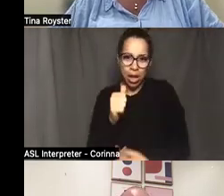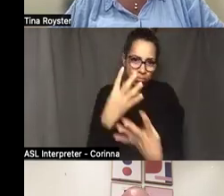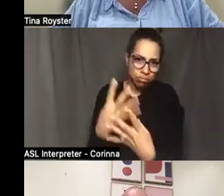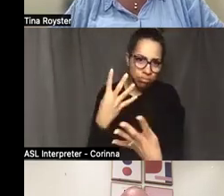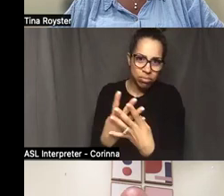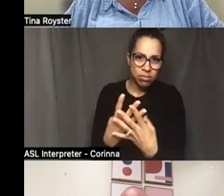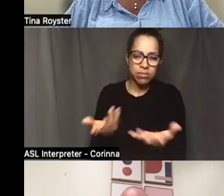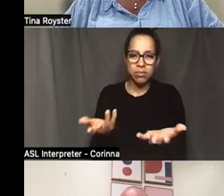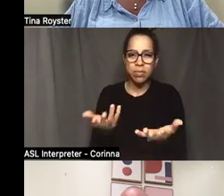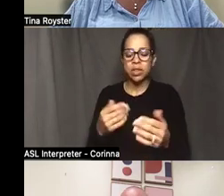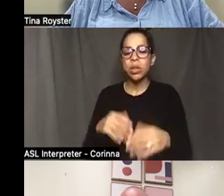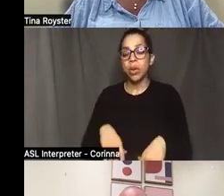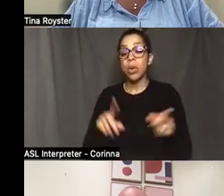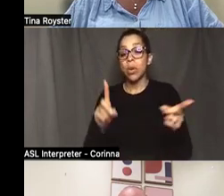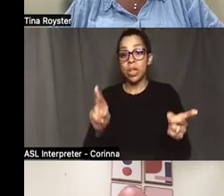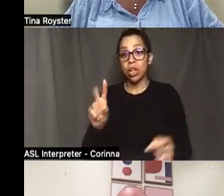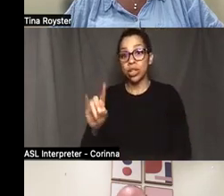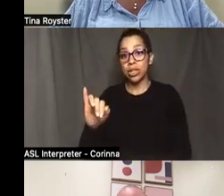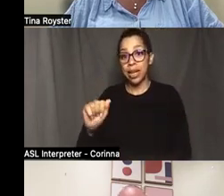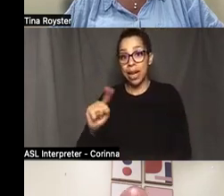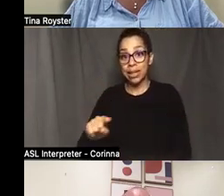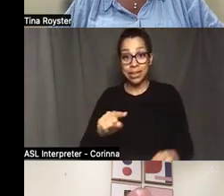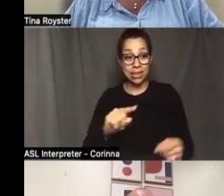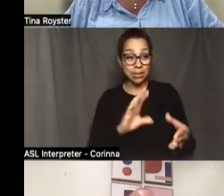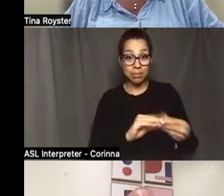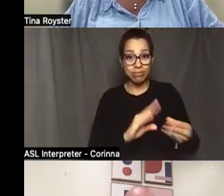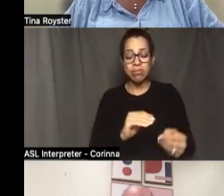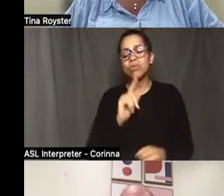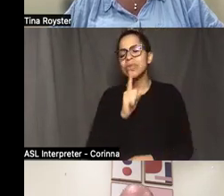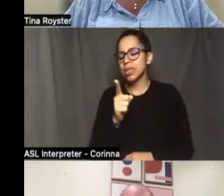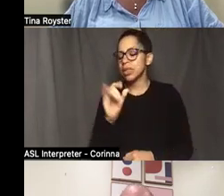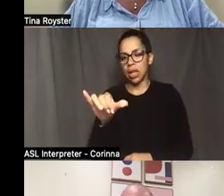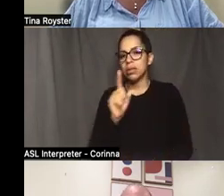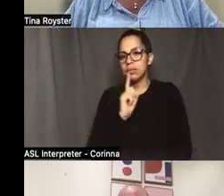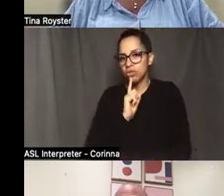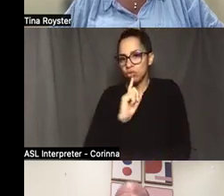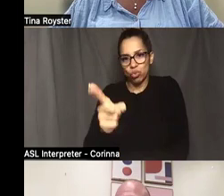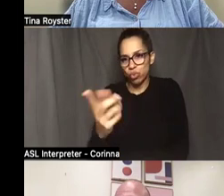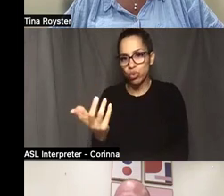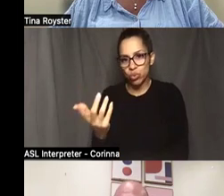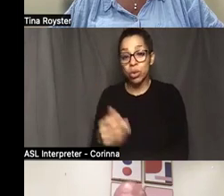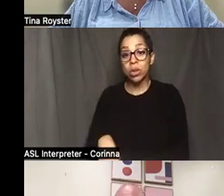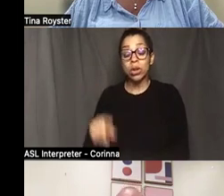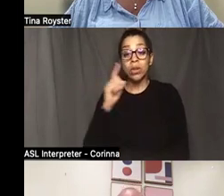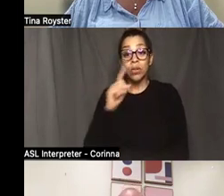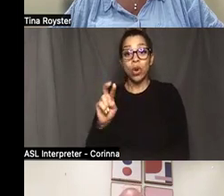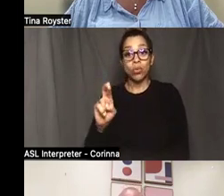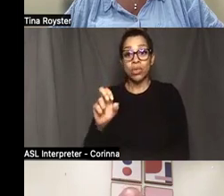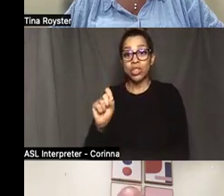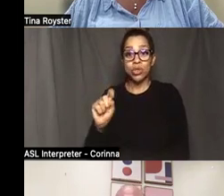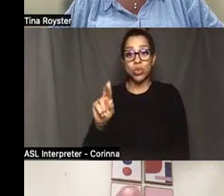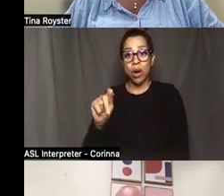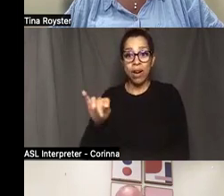so what Dr. Diaz says is absolutely the truth. One of the things about restorative practices that I